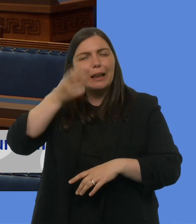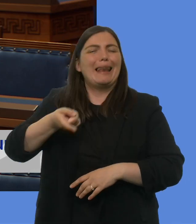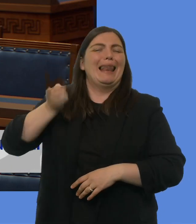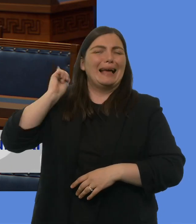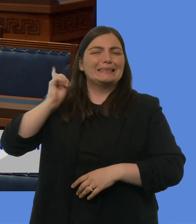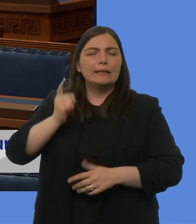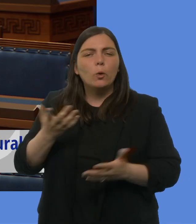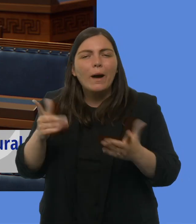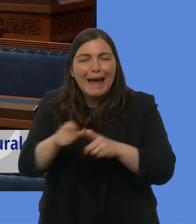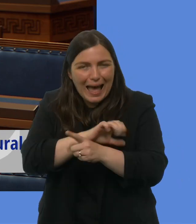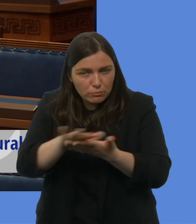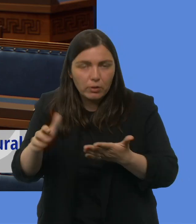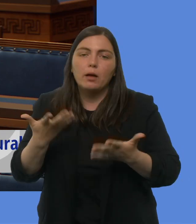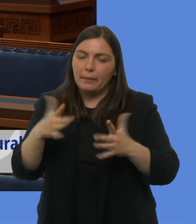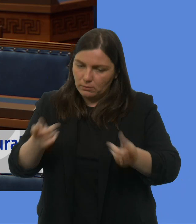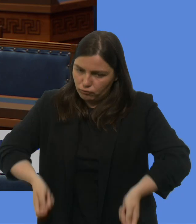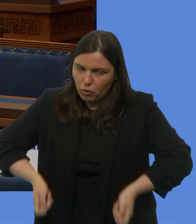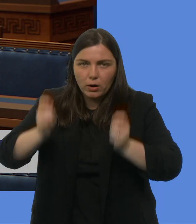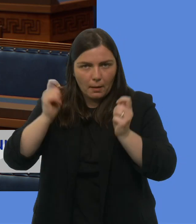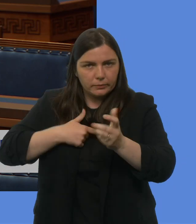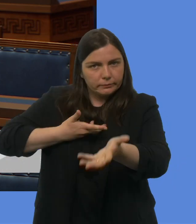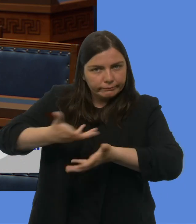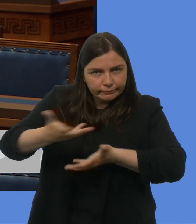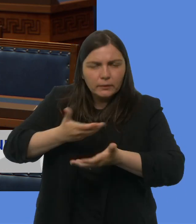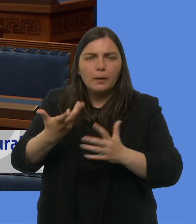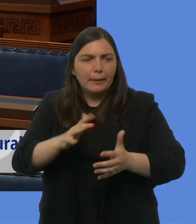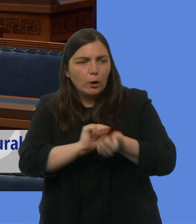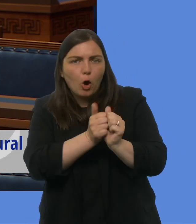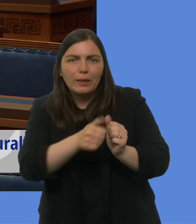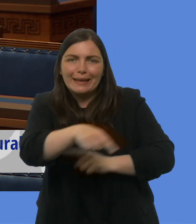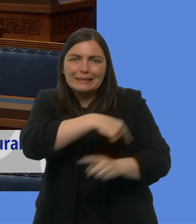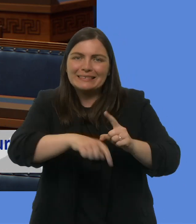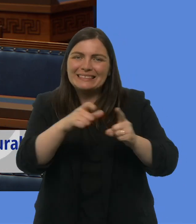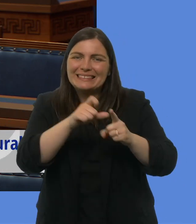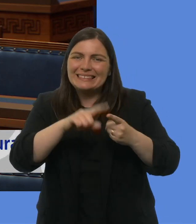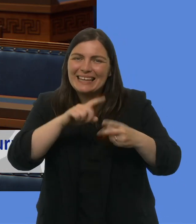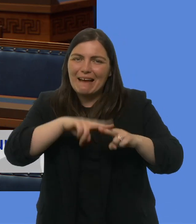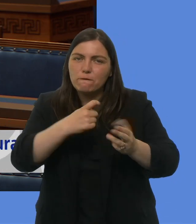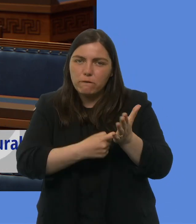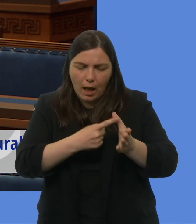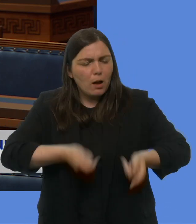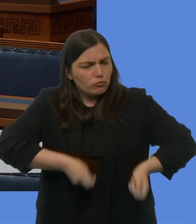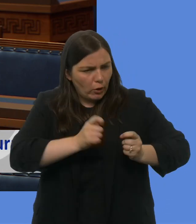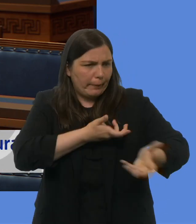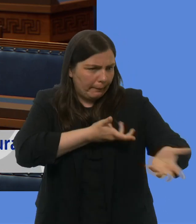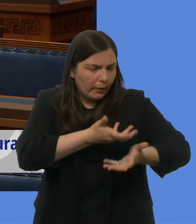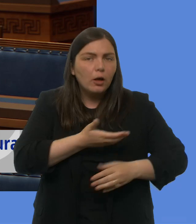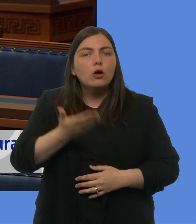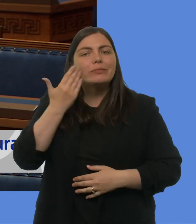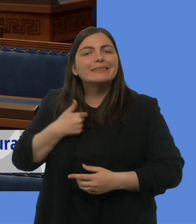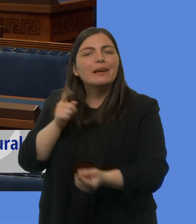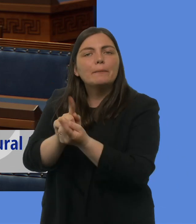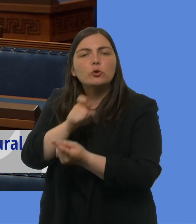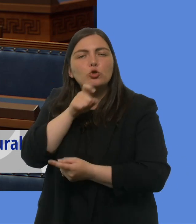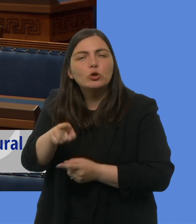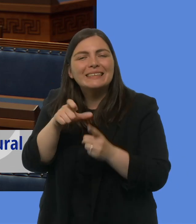engaged with my colleagues in DEFRA and also the Department of Energy Security and Net Zero. I also recently met Darragh O'Brien, who's the Minister for